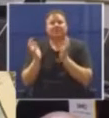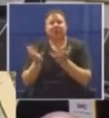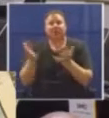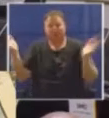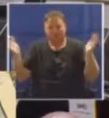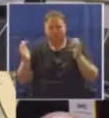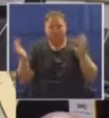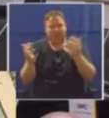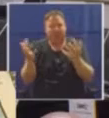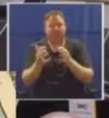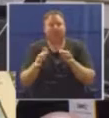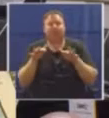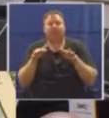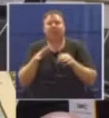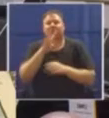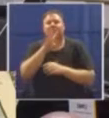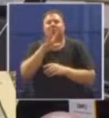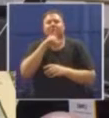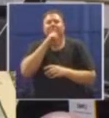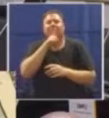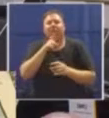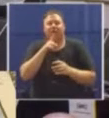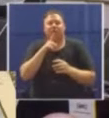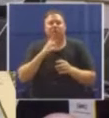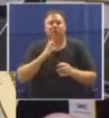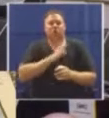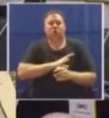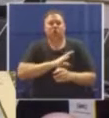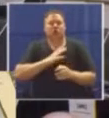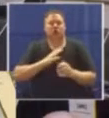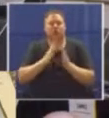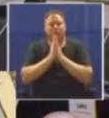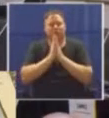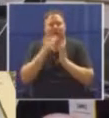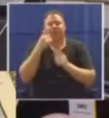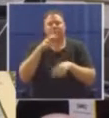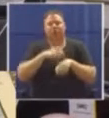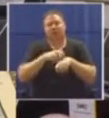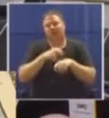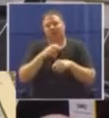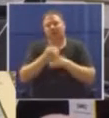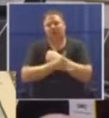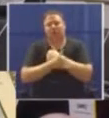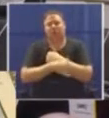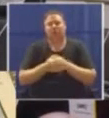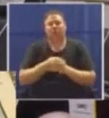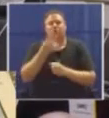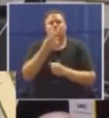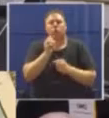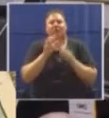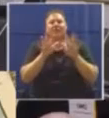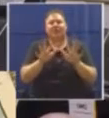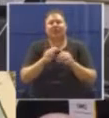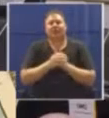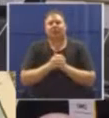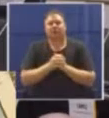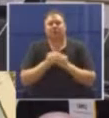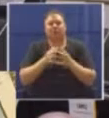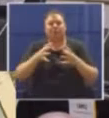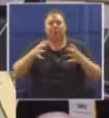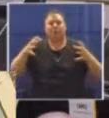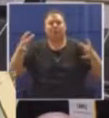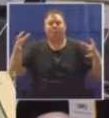Cape Town, which saw 45,000 Christians praying for the needs of the country, and that by 2010, that movement grew to